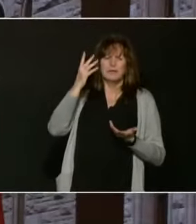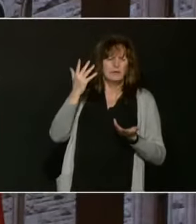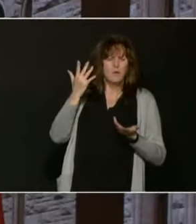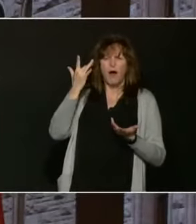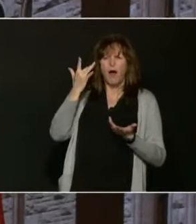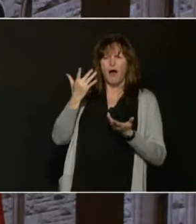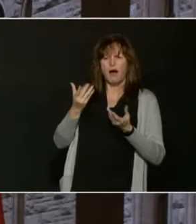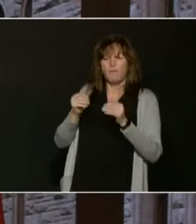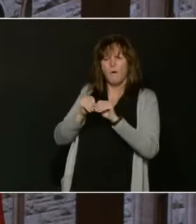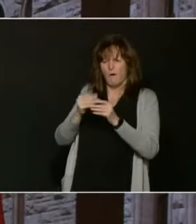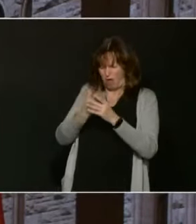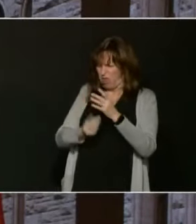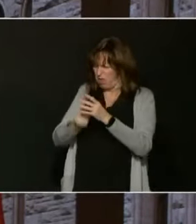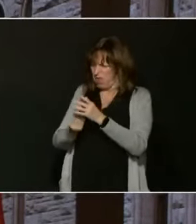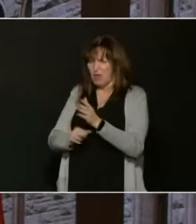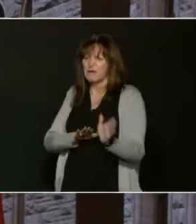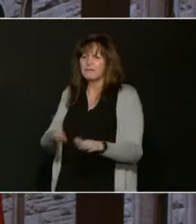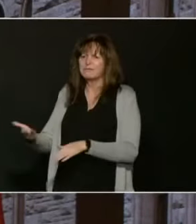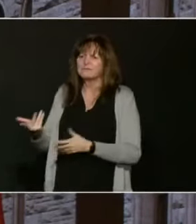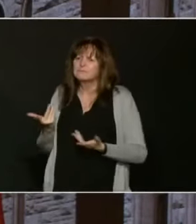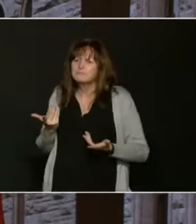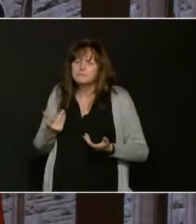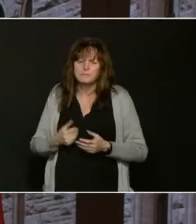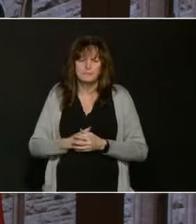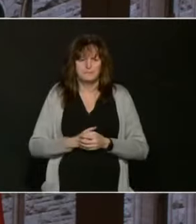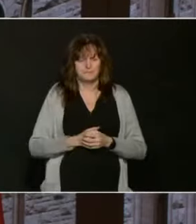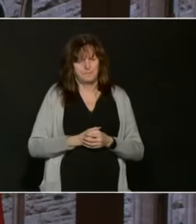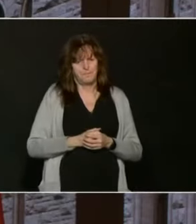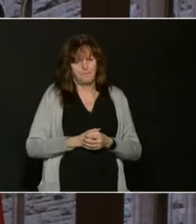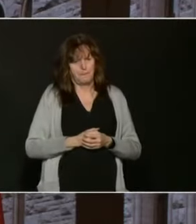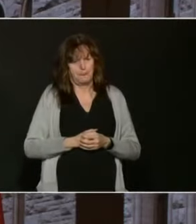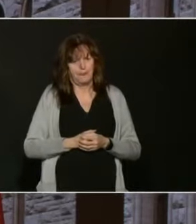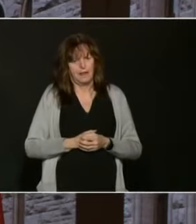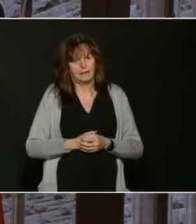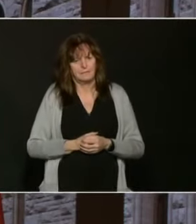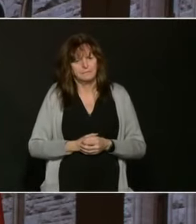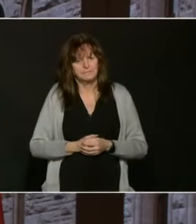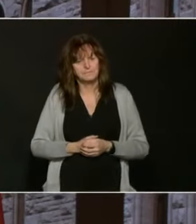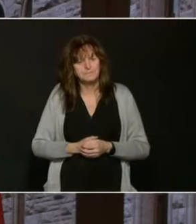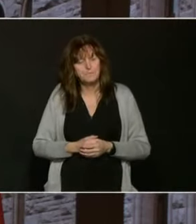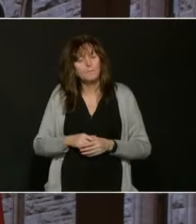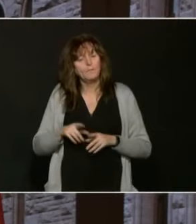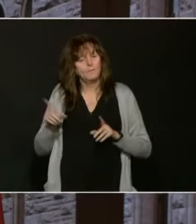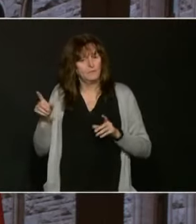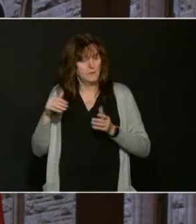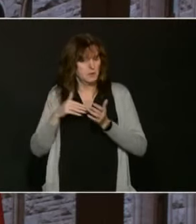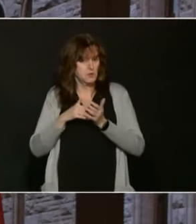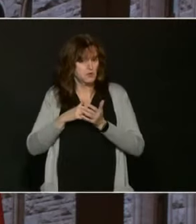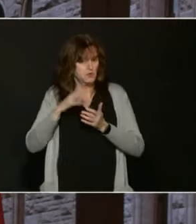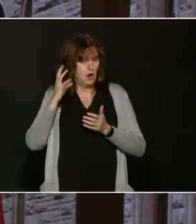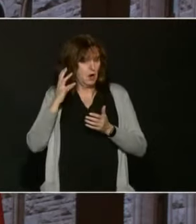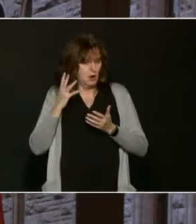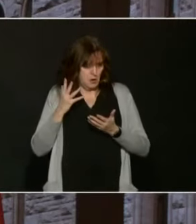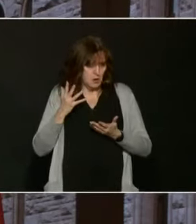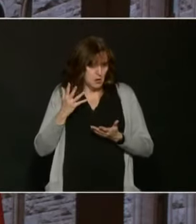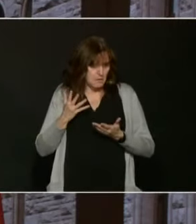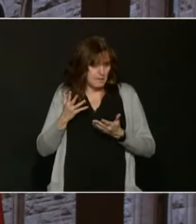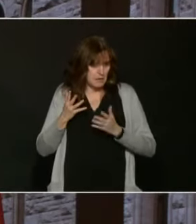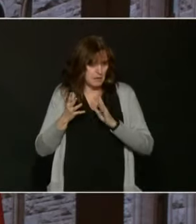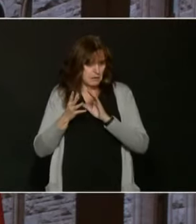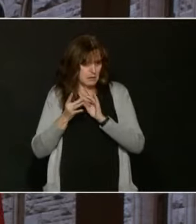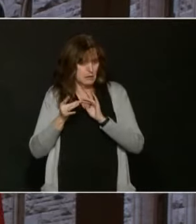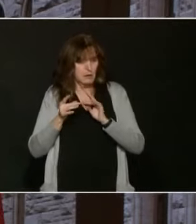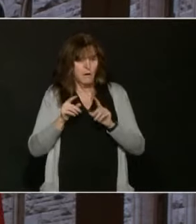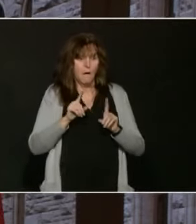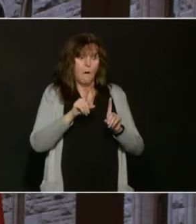I'll ask Dr. Brown to comment because he said they were looking at other aspects related to COVID beyond the infections of COVID